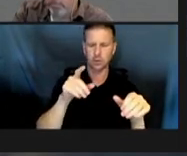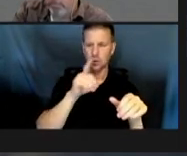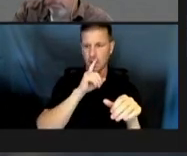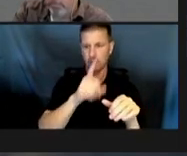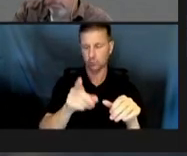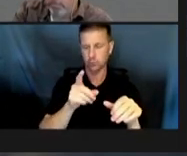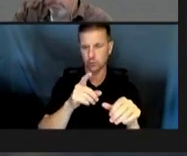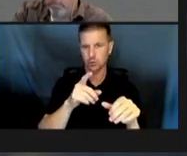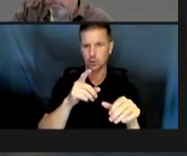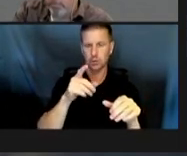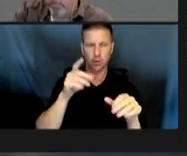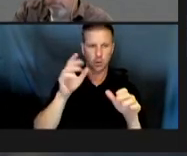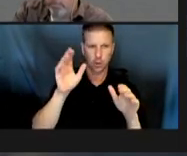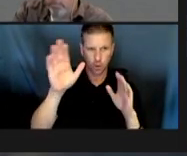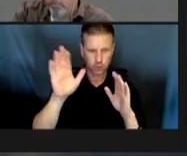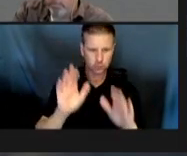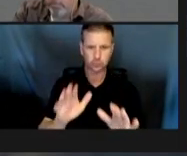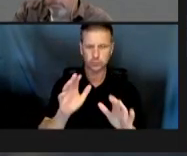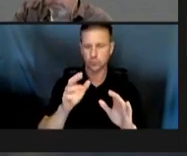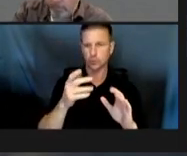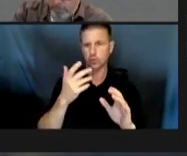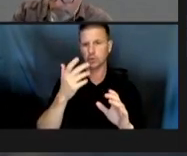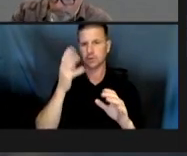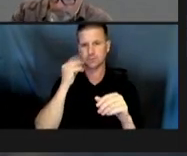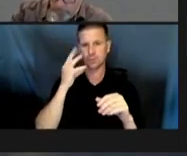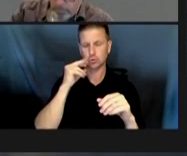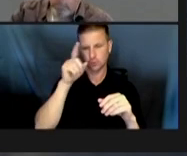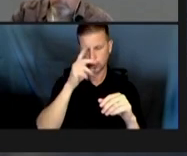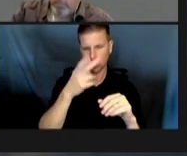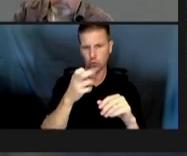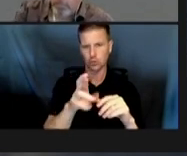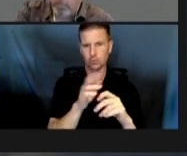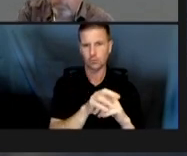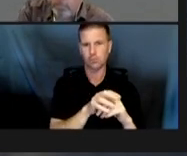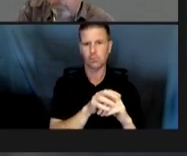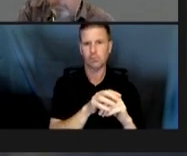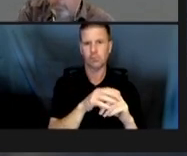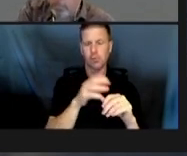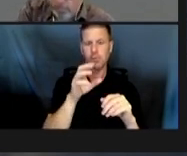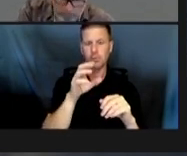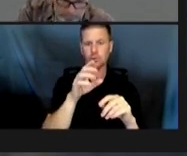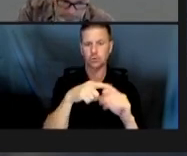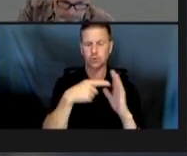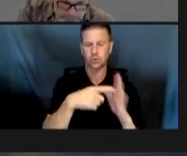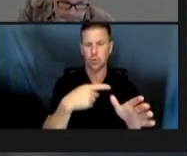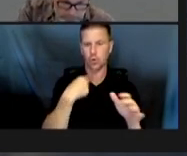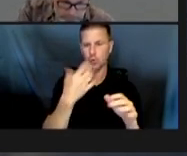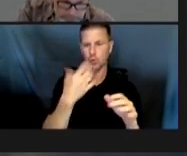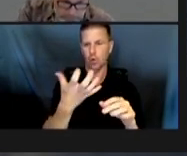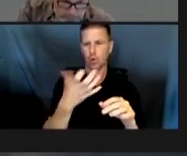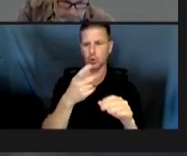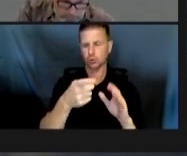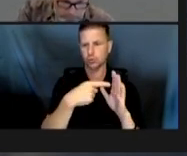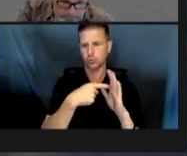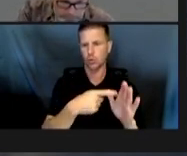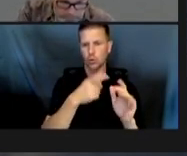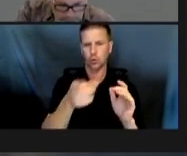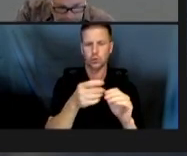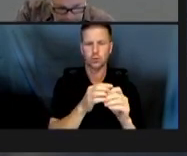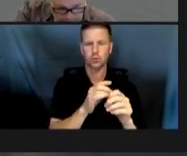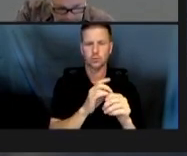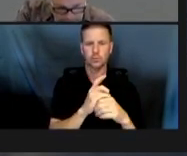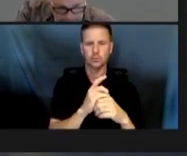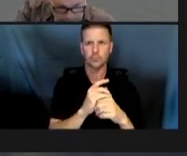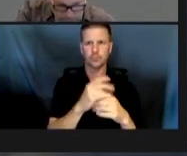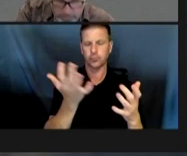absolutely a phenomenal, phenomenal experience for her. And to showcase you, I want to show you